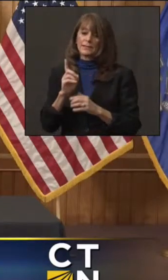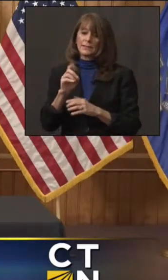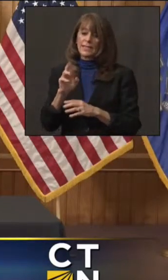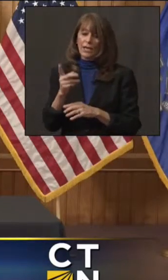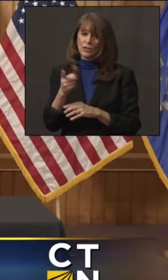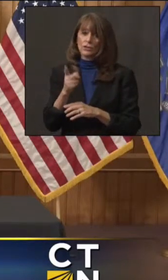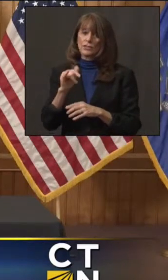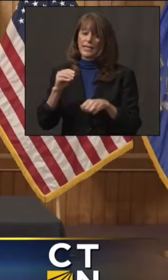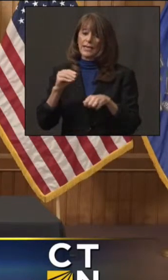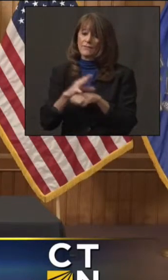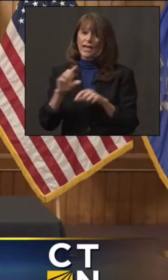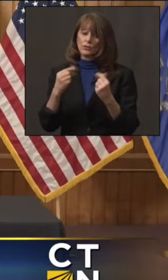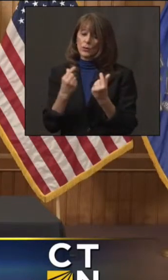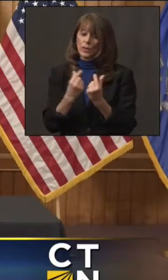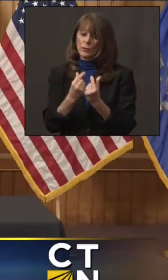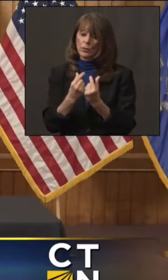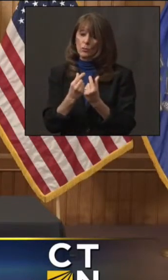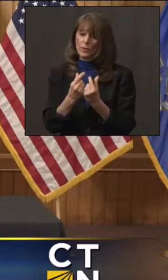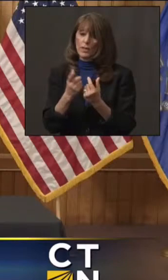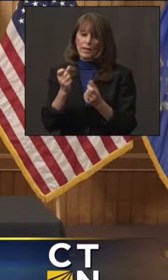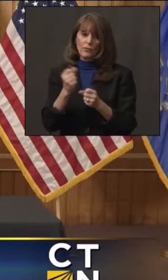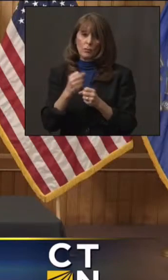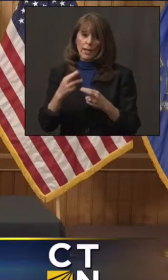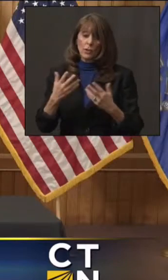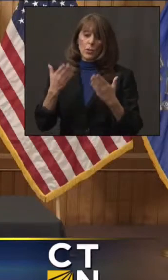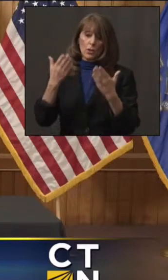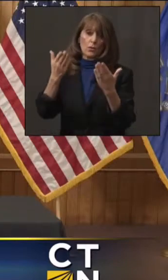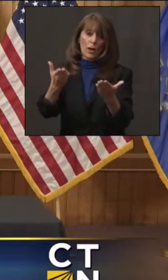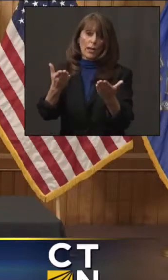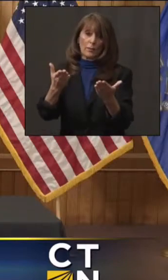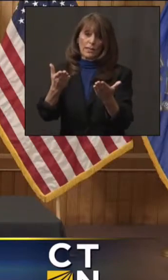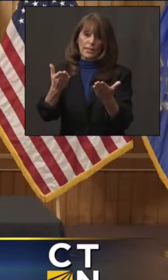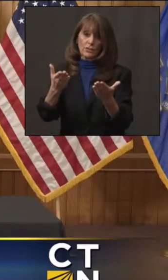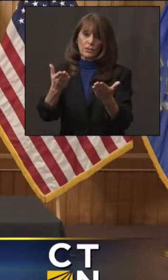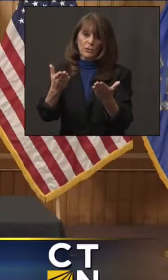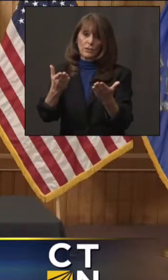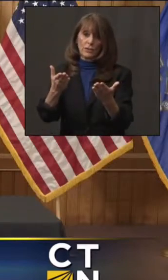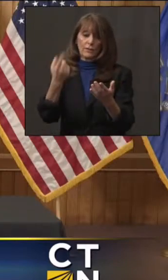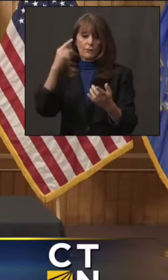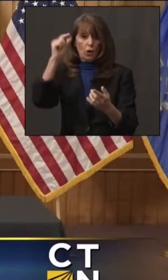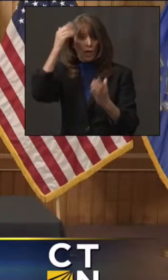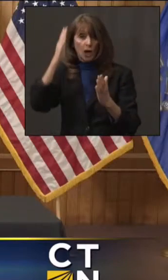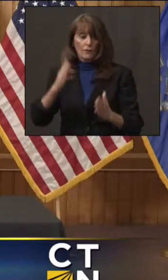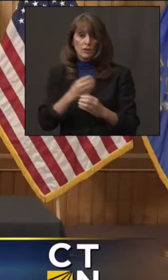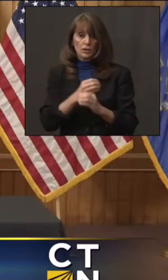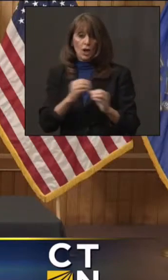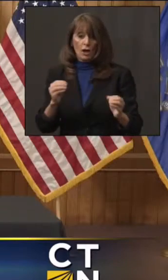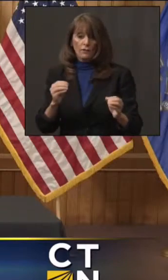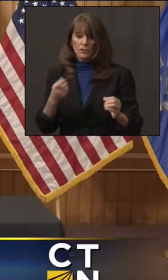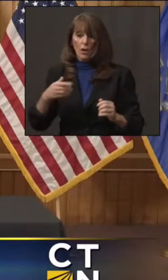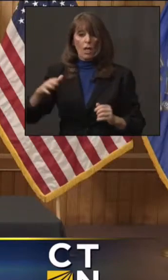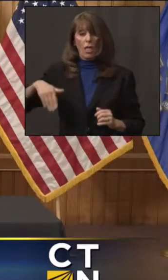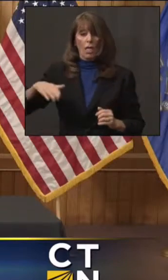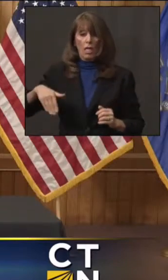Group submitted a formal recommendation to the governor's office? Because it's my understanding that that hasn't happened yet.